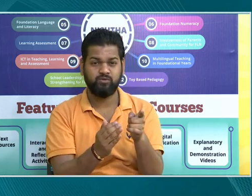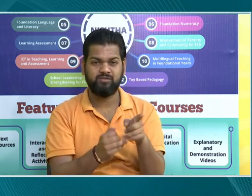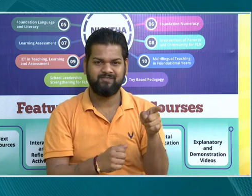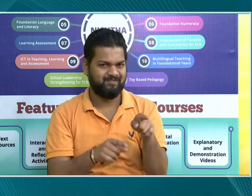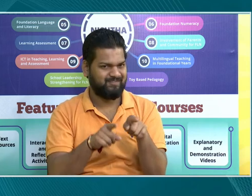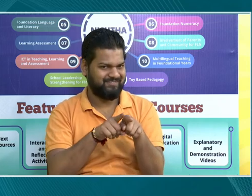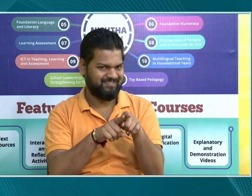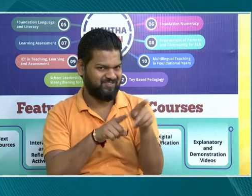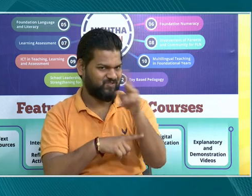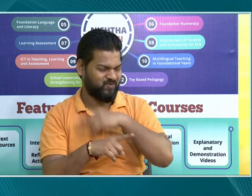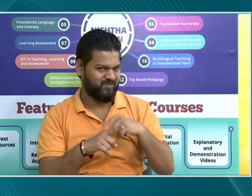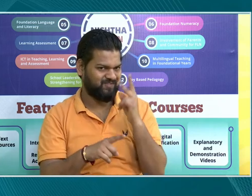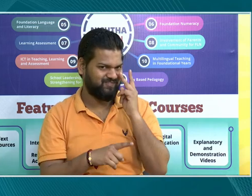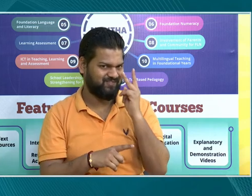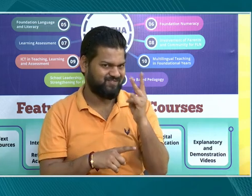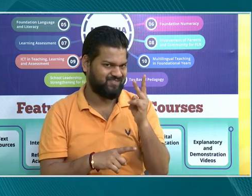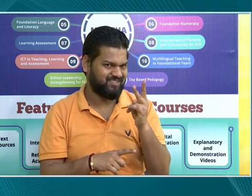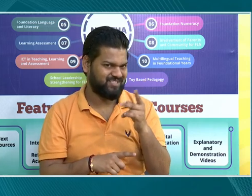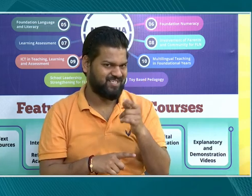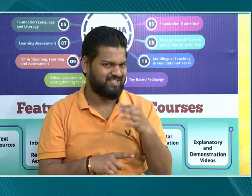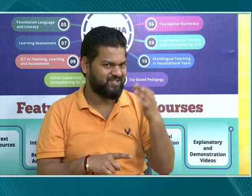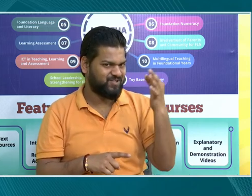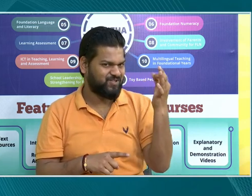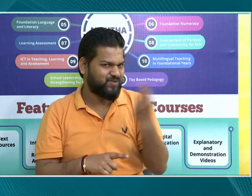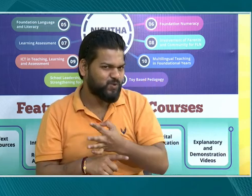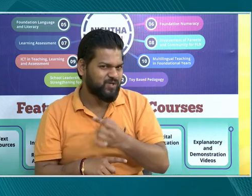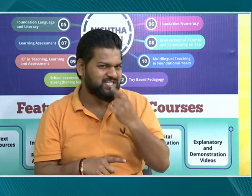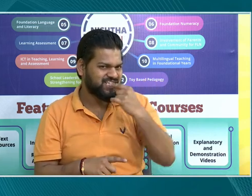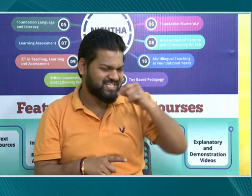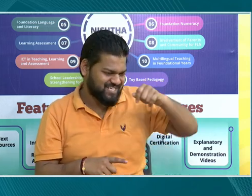I am adding baking soda.